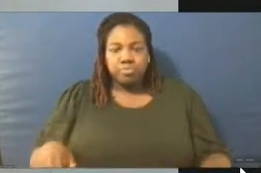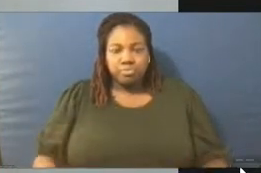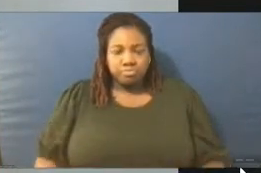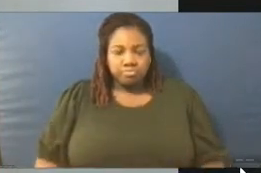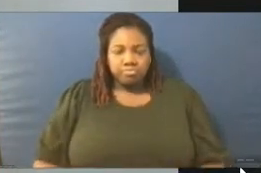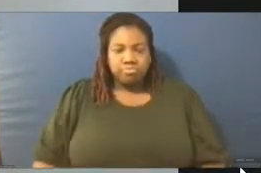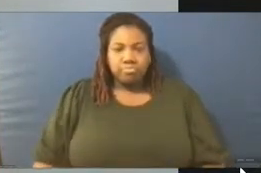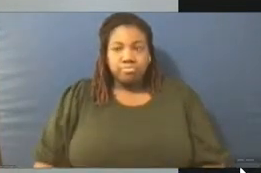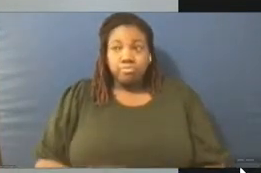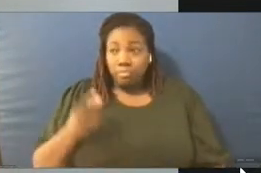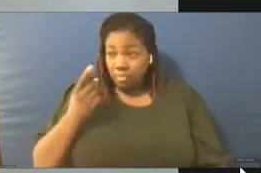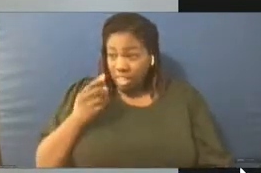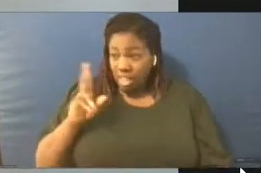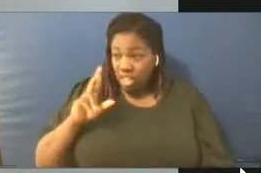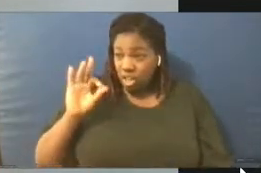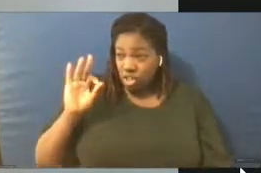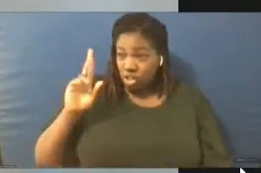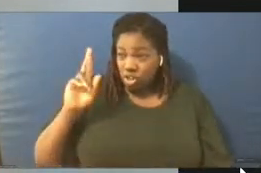Dr. Franklin.